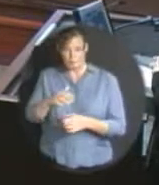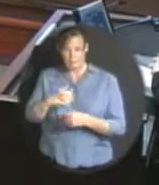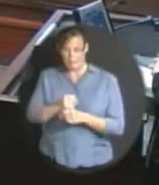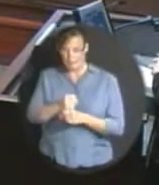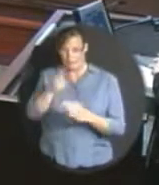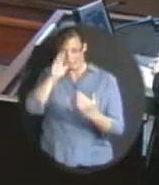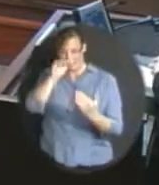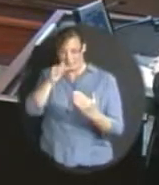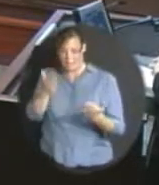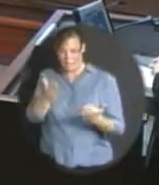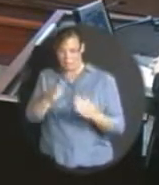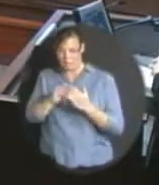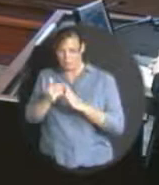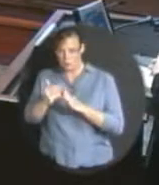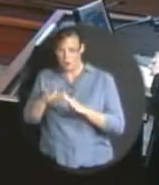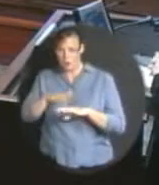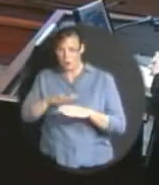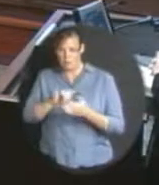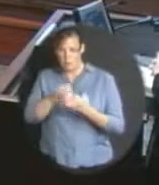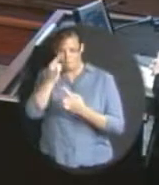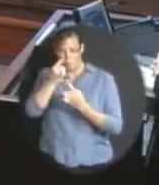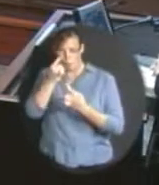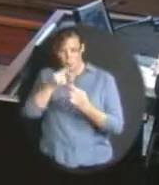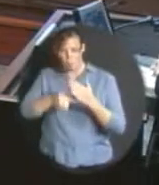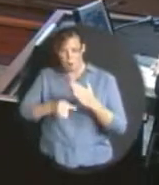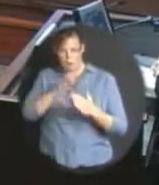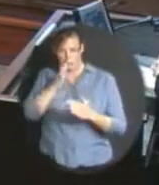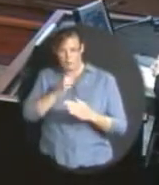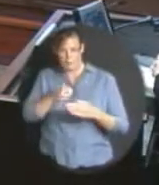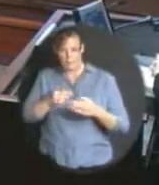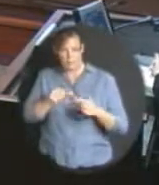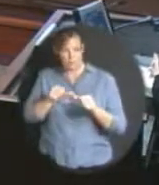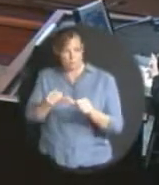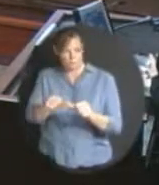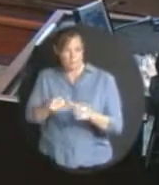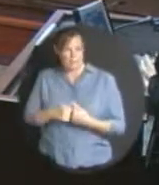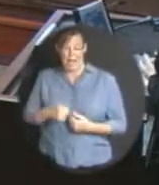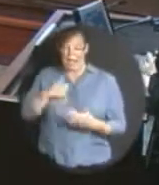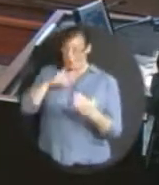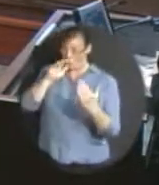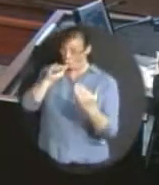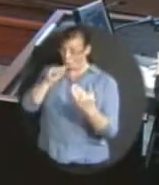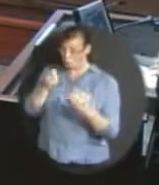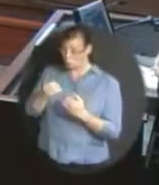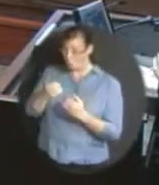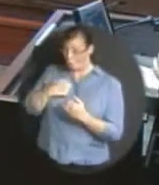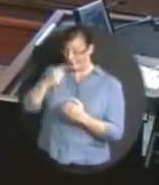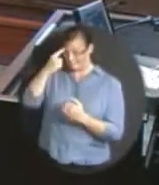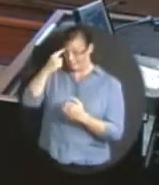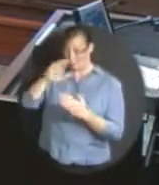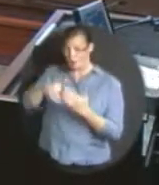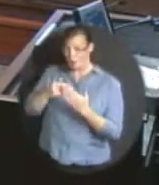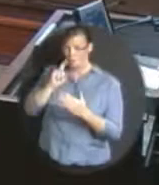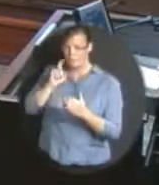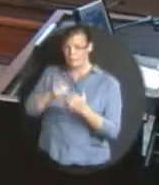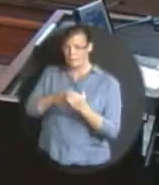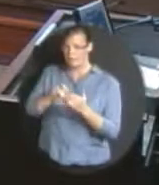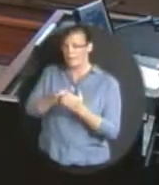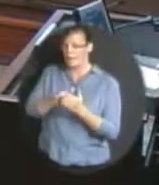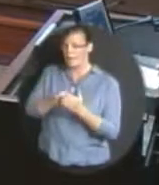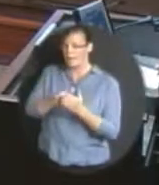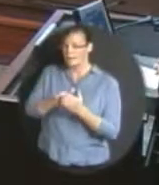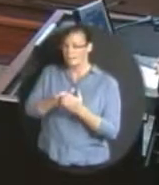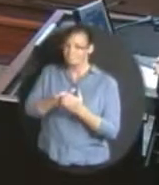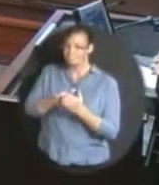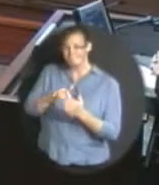expectation here in the community Right. on this, and just wondering what it would look like going forward. I hope so. I think we all recognize that we're in